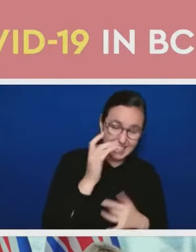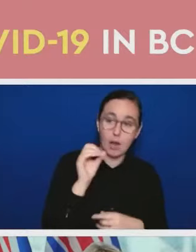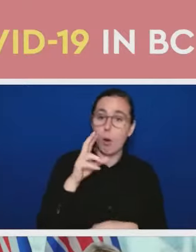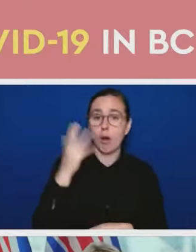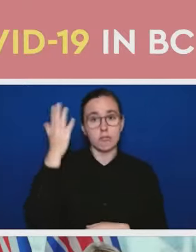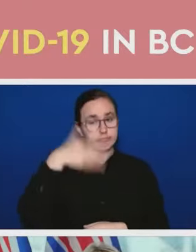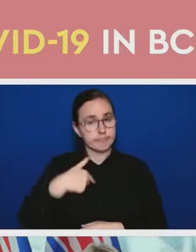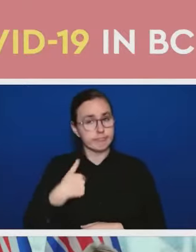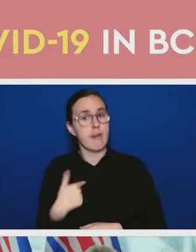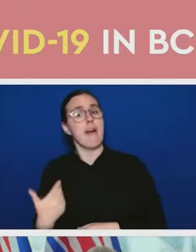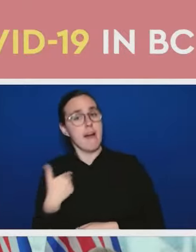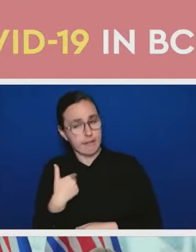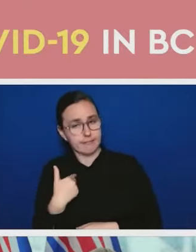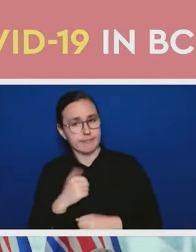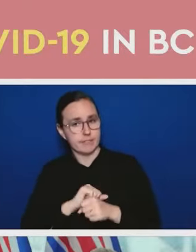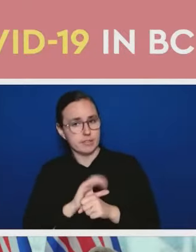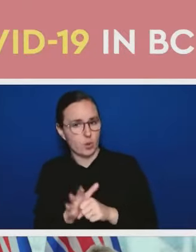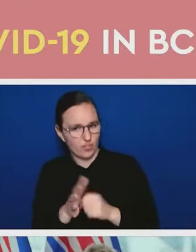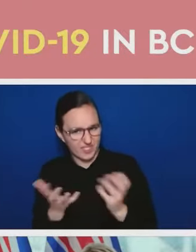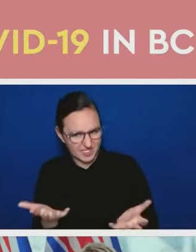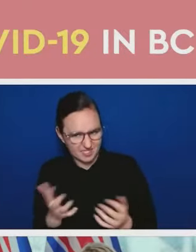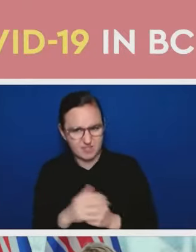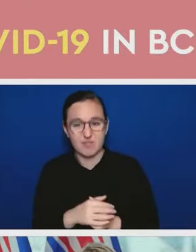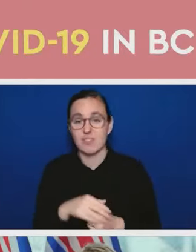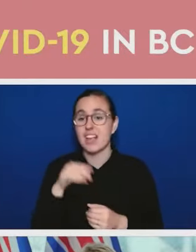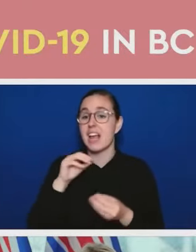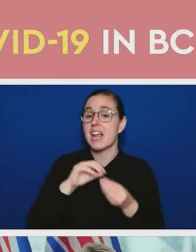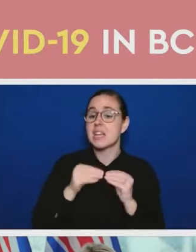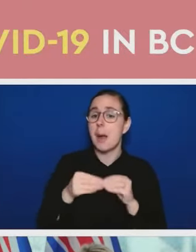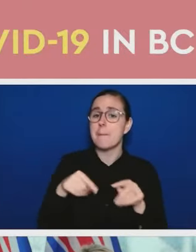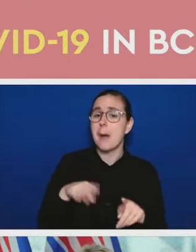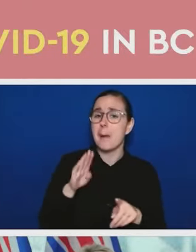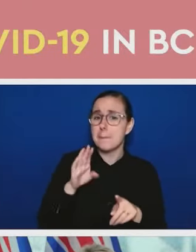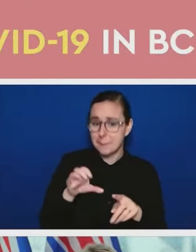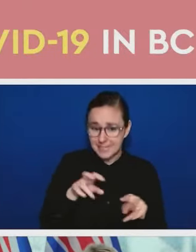We've seen this reflected across Canada, and the Canadian